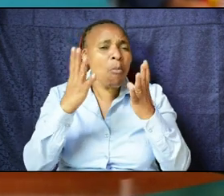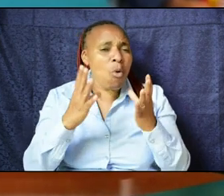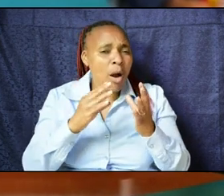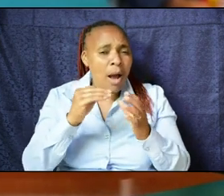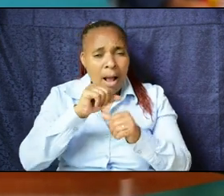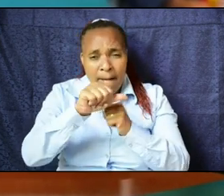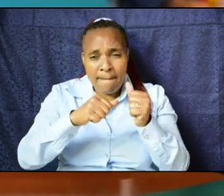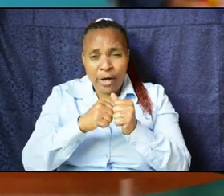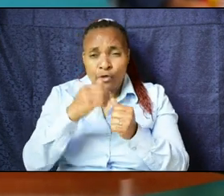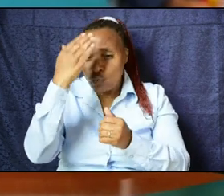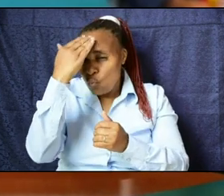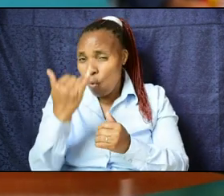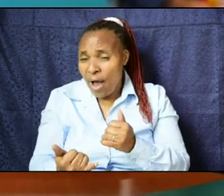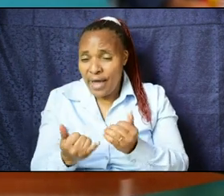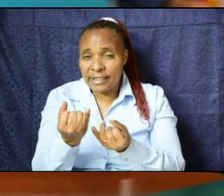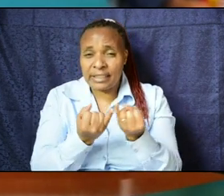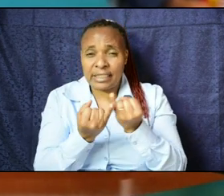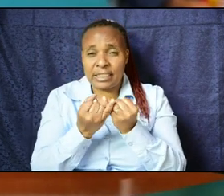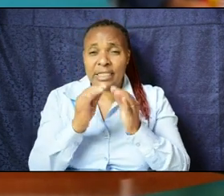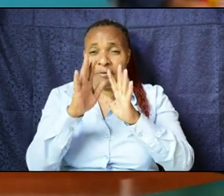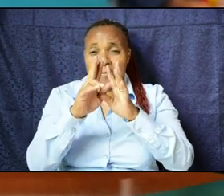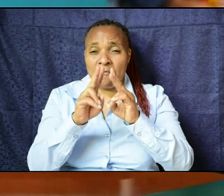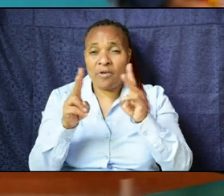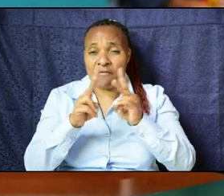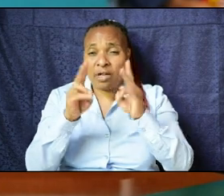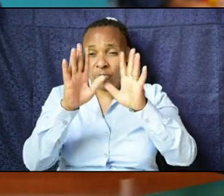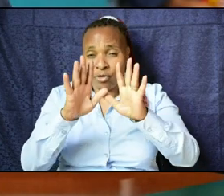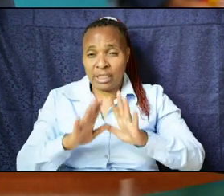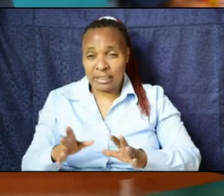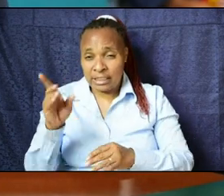why Saturday is an important day.